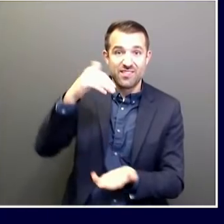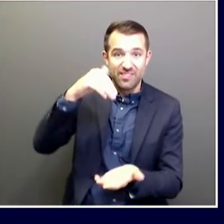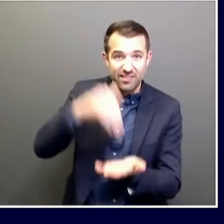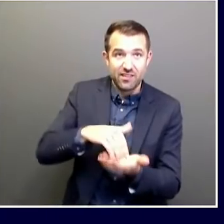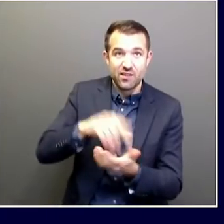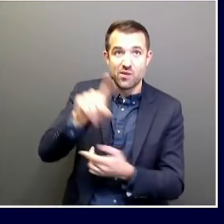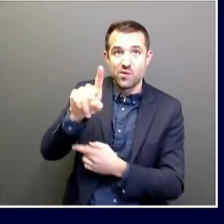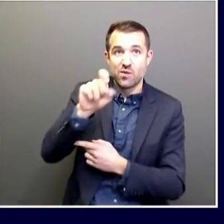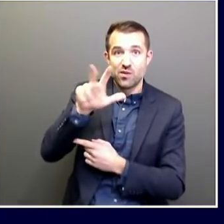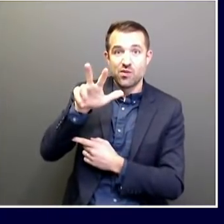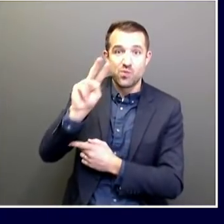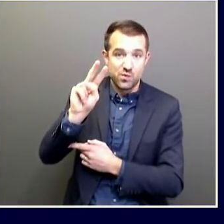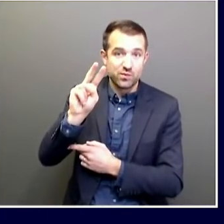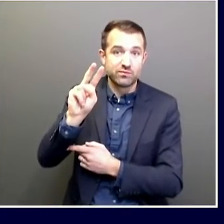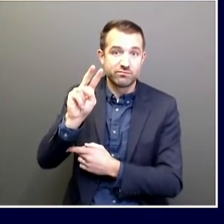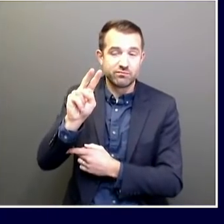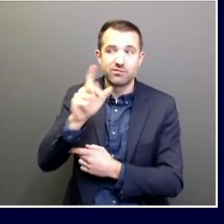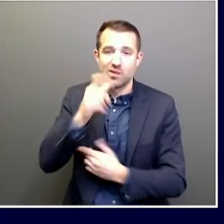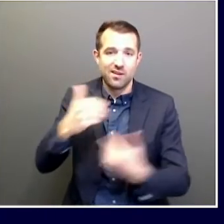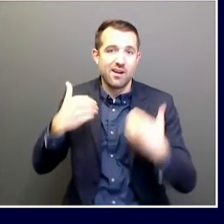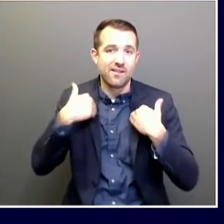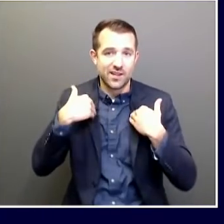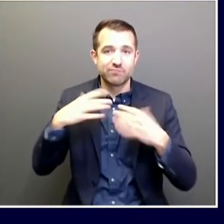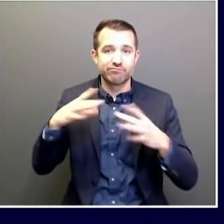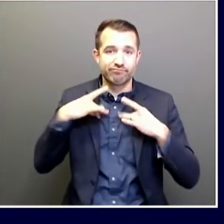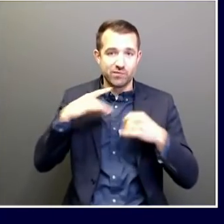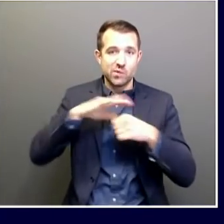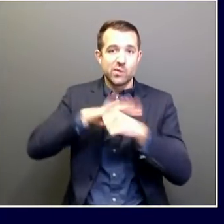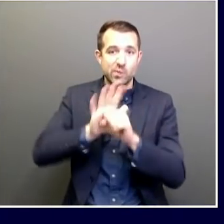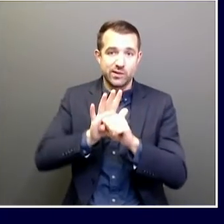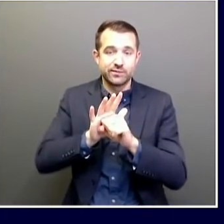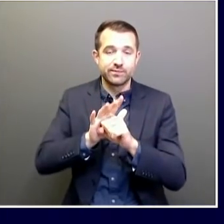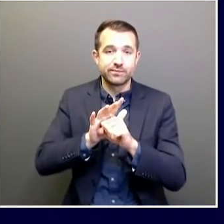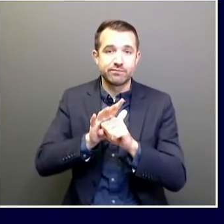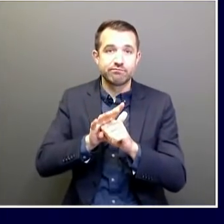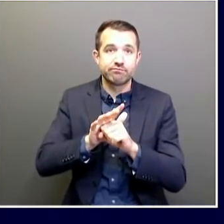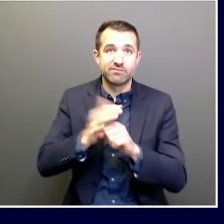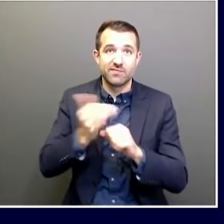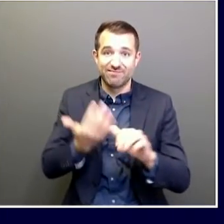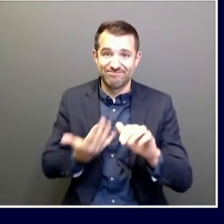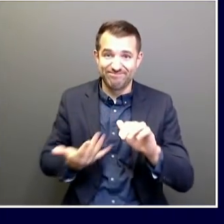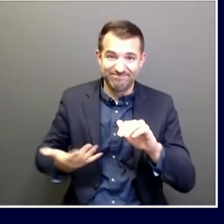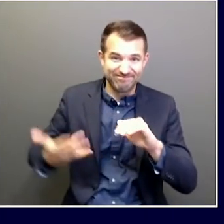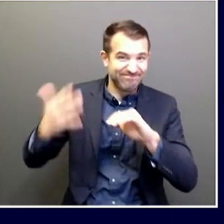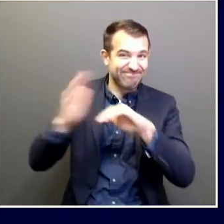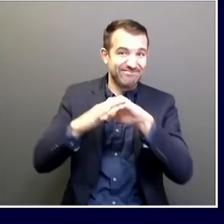113,132 cases of COVID-19 that have been logged. That represents an increase of